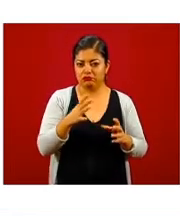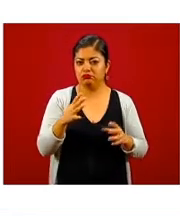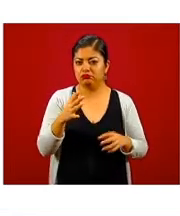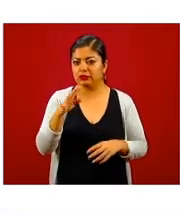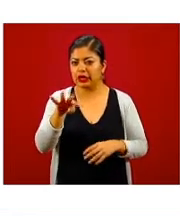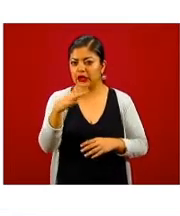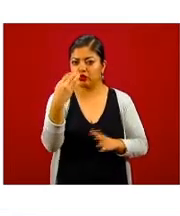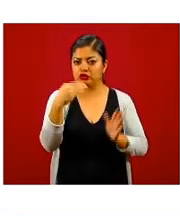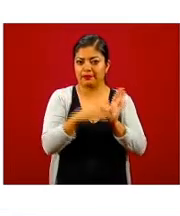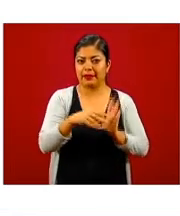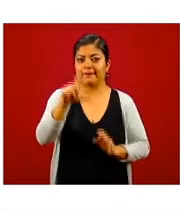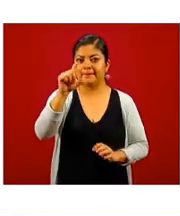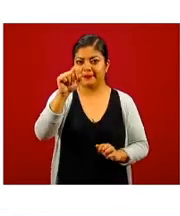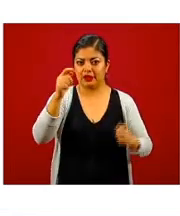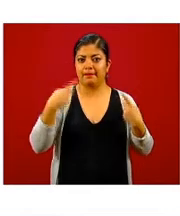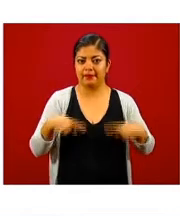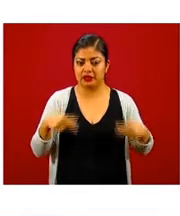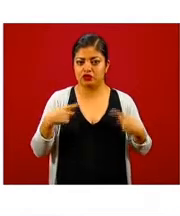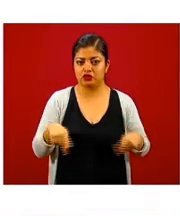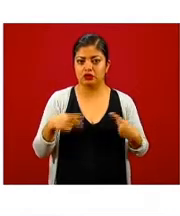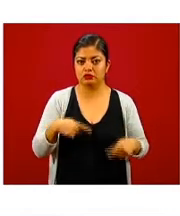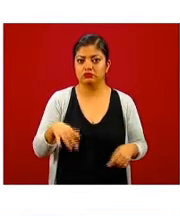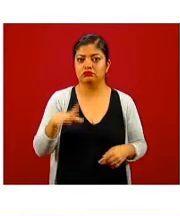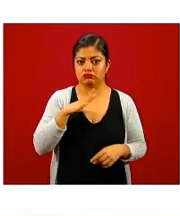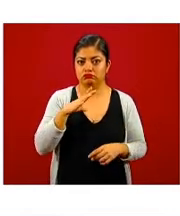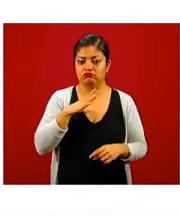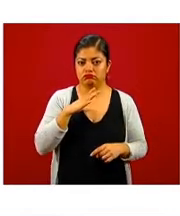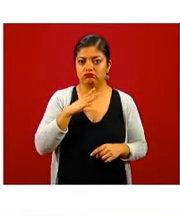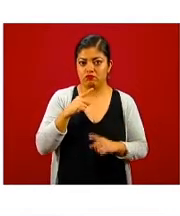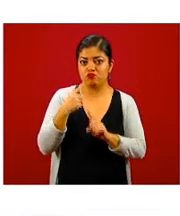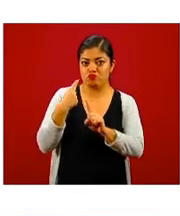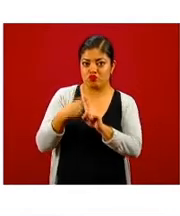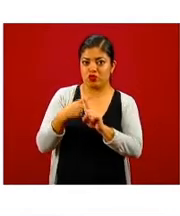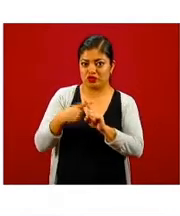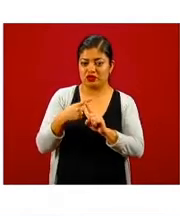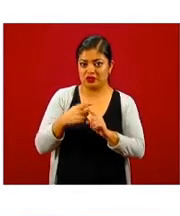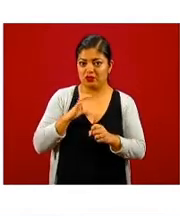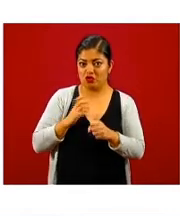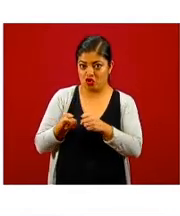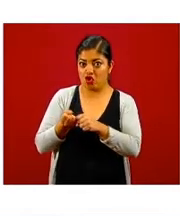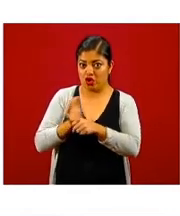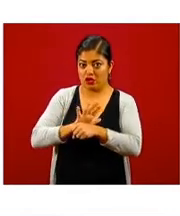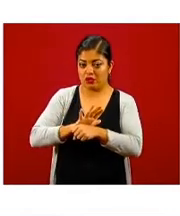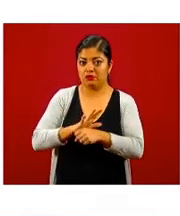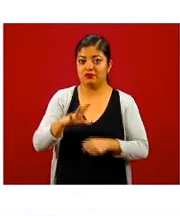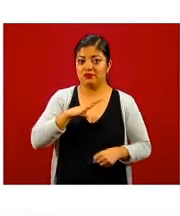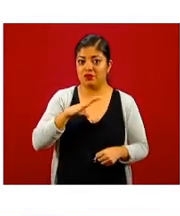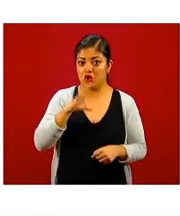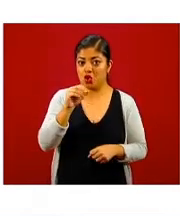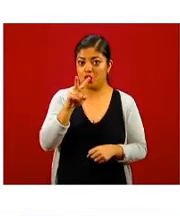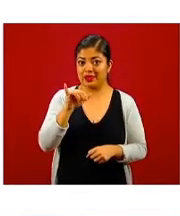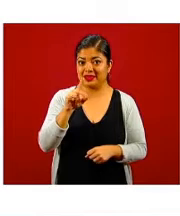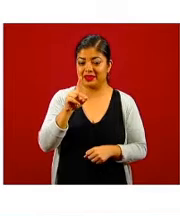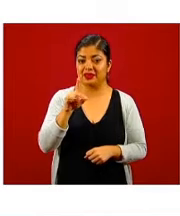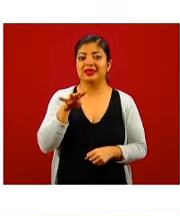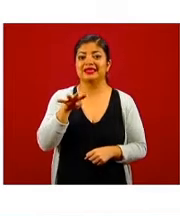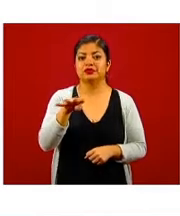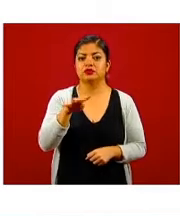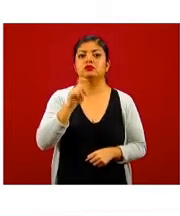Now, 20% of those, the 14,020 people who have tested positive for the